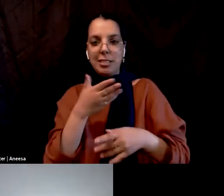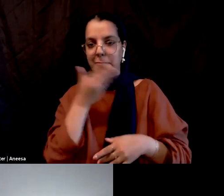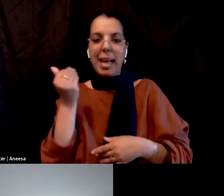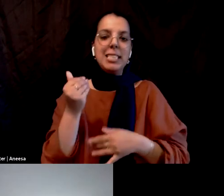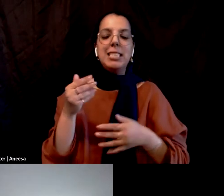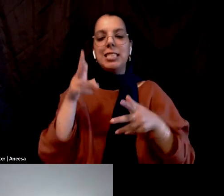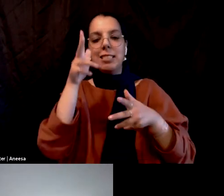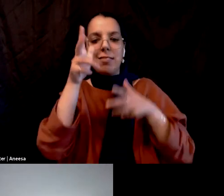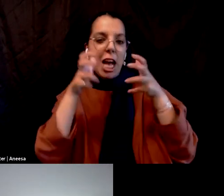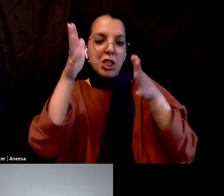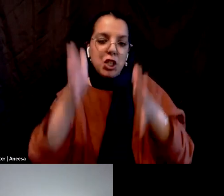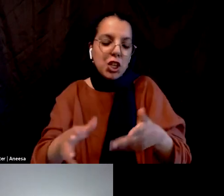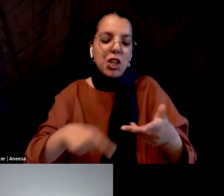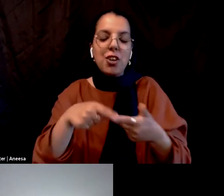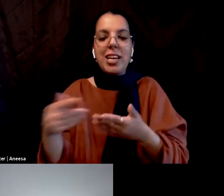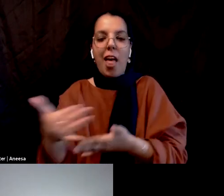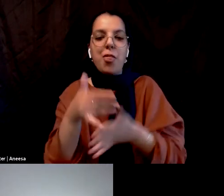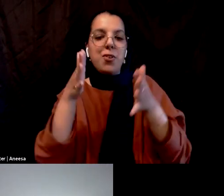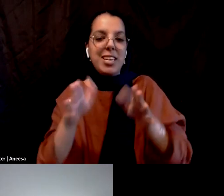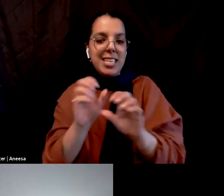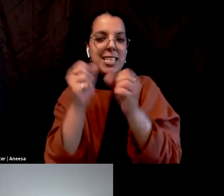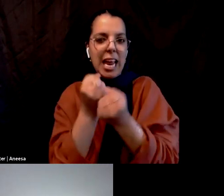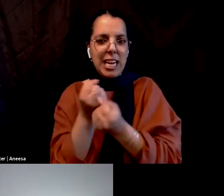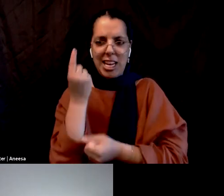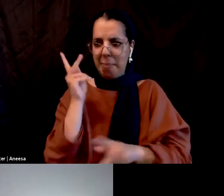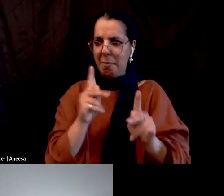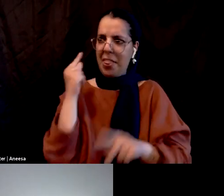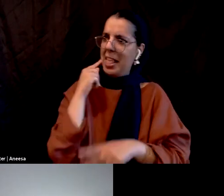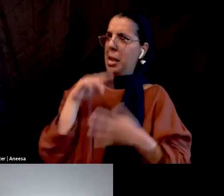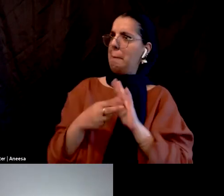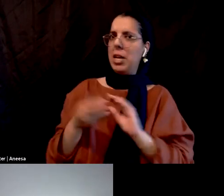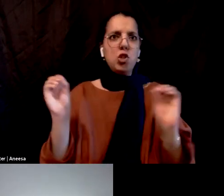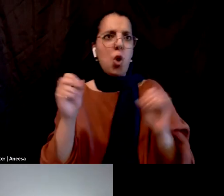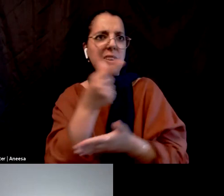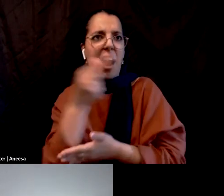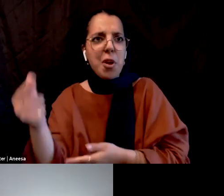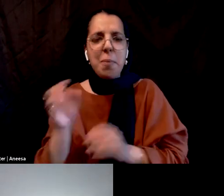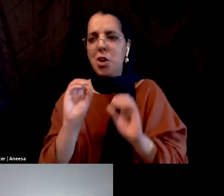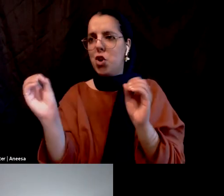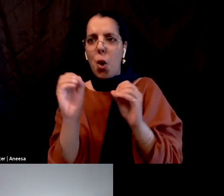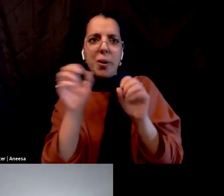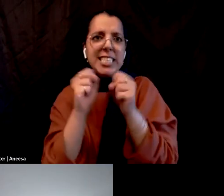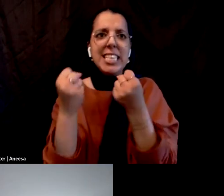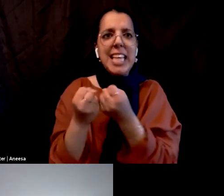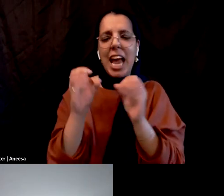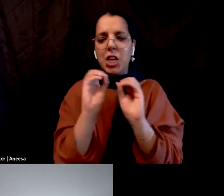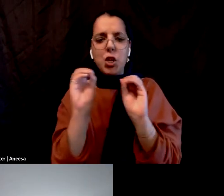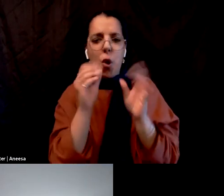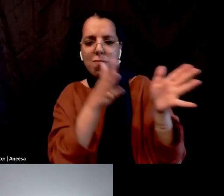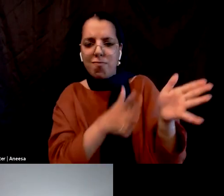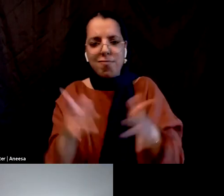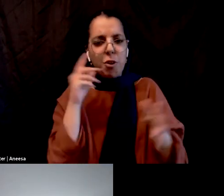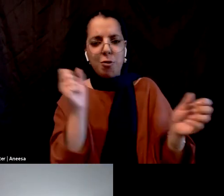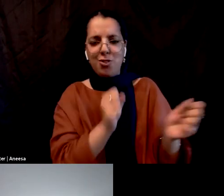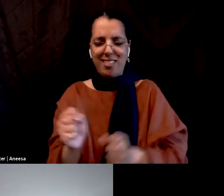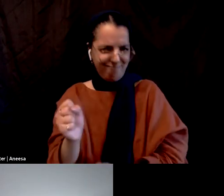hunter-gatherer societies, as though we had no governance structures or methodologies or strategies around how we organized ourselves